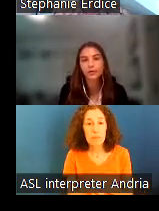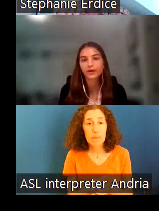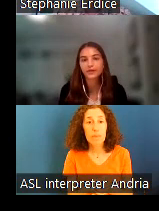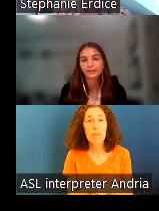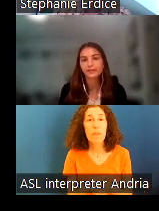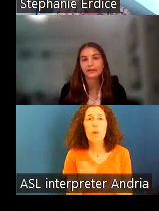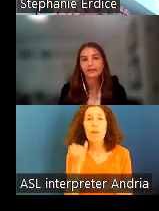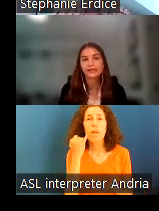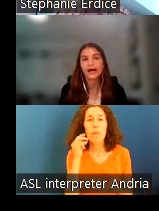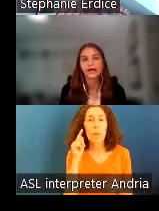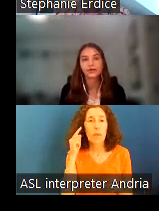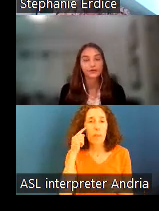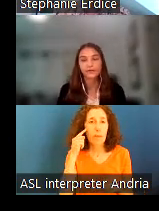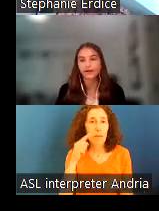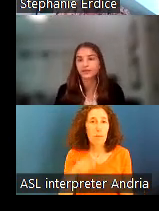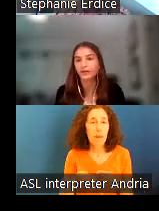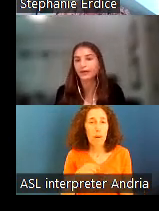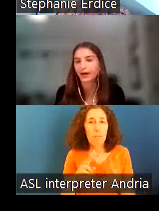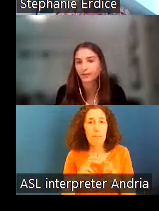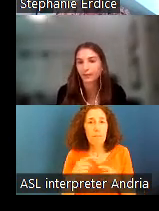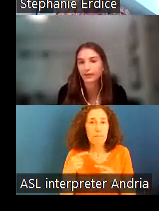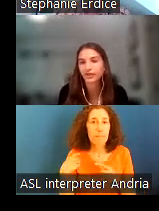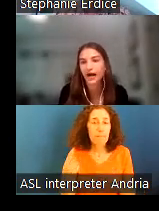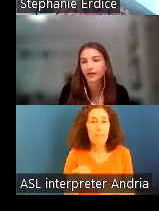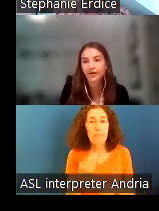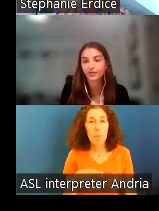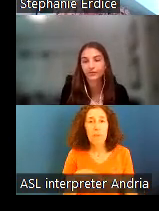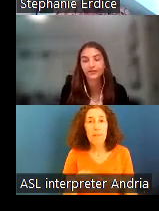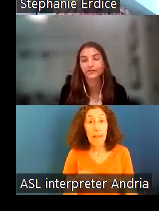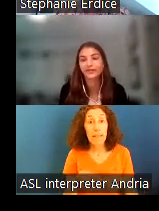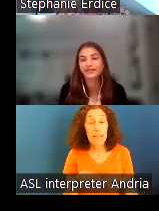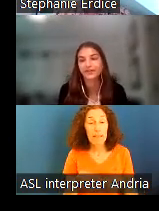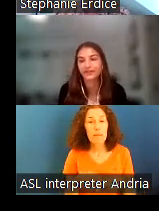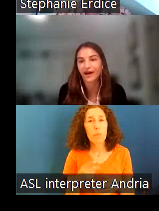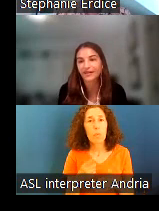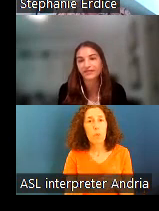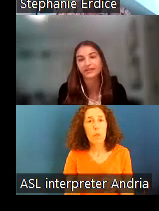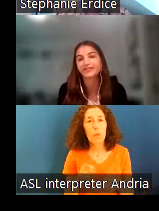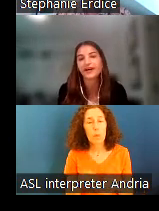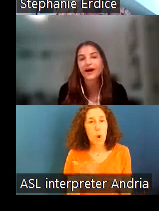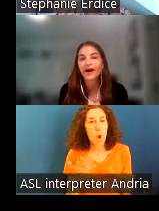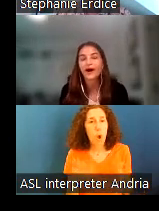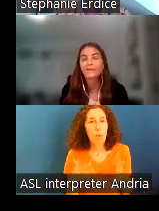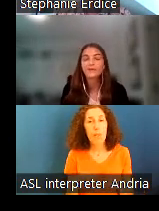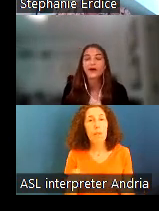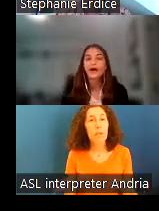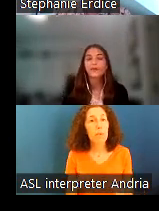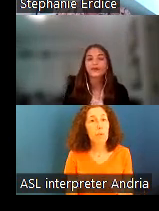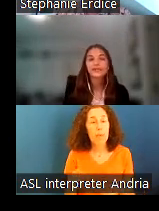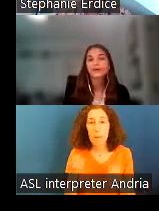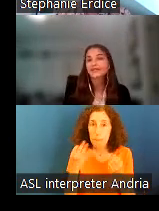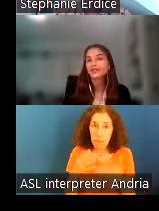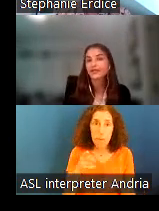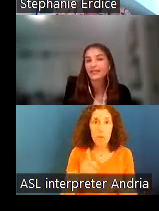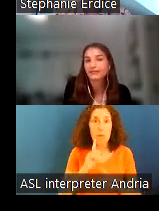gone over, what are some things that you're already doing? A lot of people in the chat are already doing really great self-care activities.